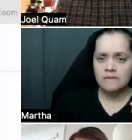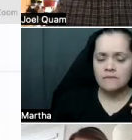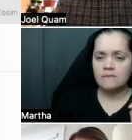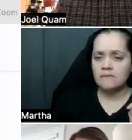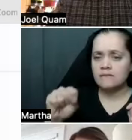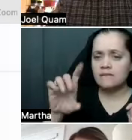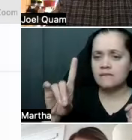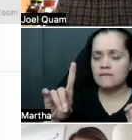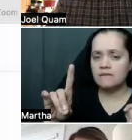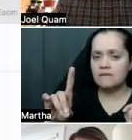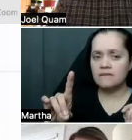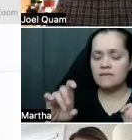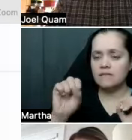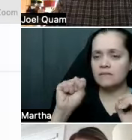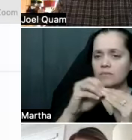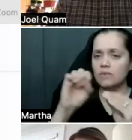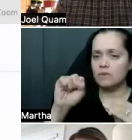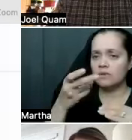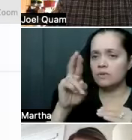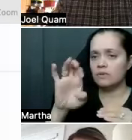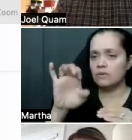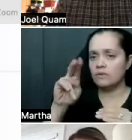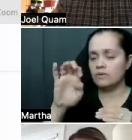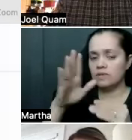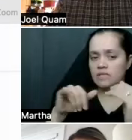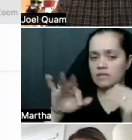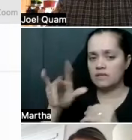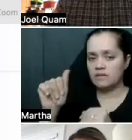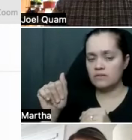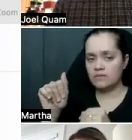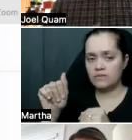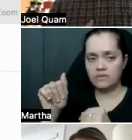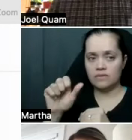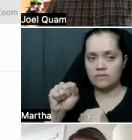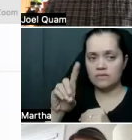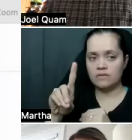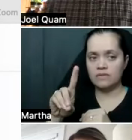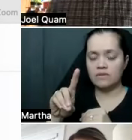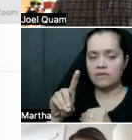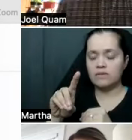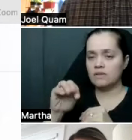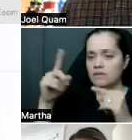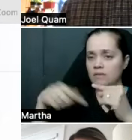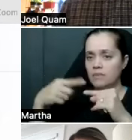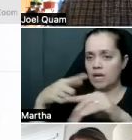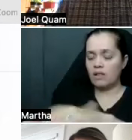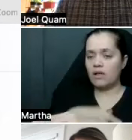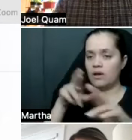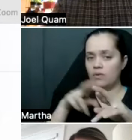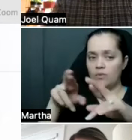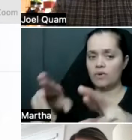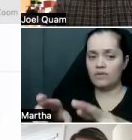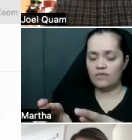South Dakota has more shorelines than it does Florida. South Dakota has more shorelines due to its mile-long rivers, crystal clear lakes, and